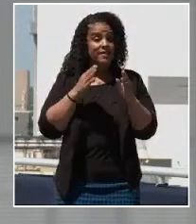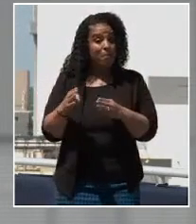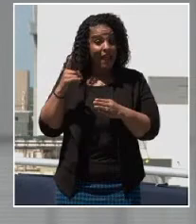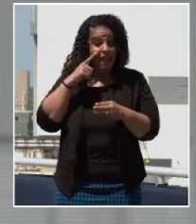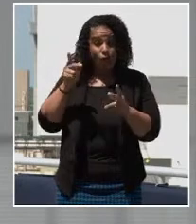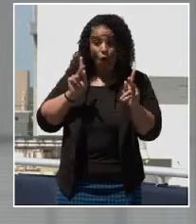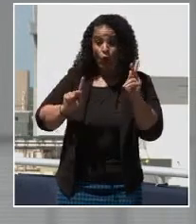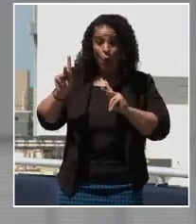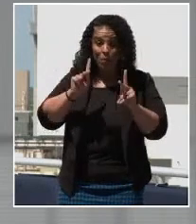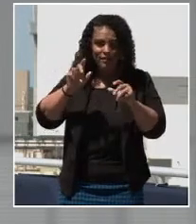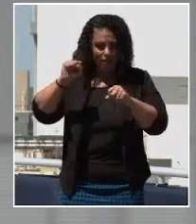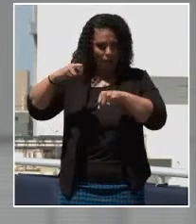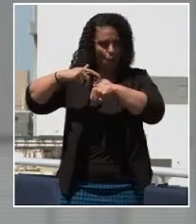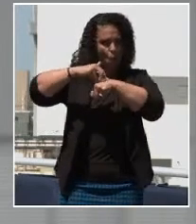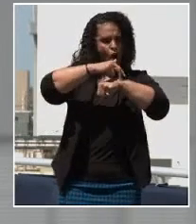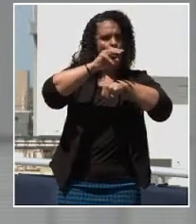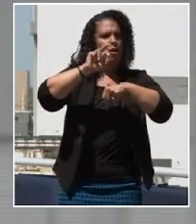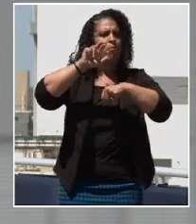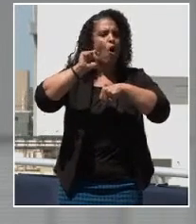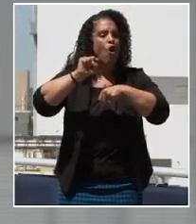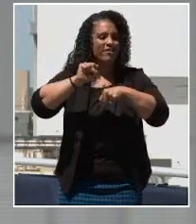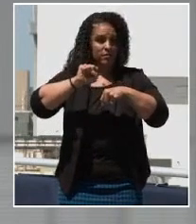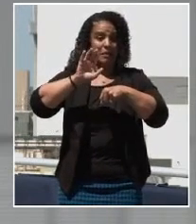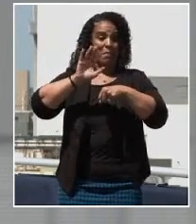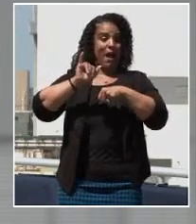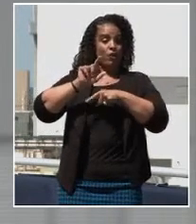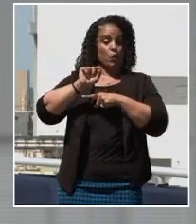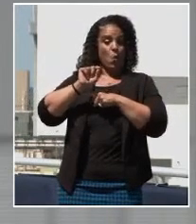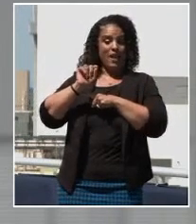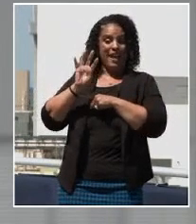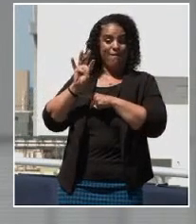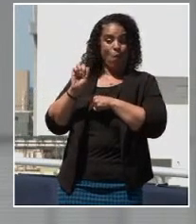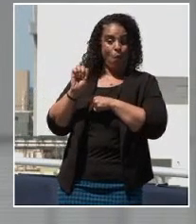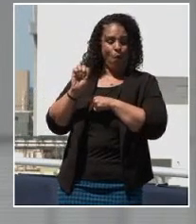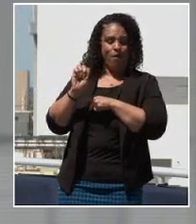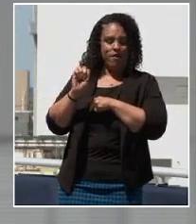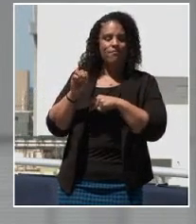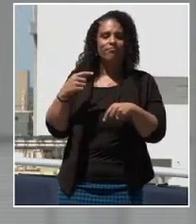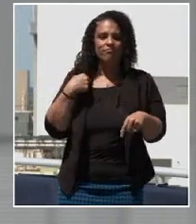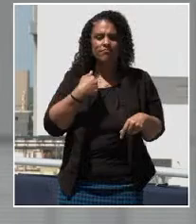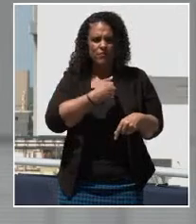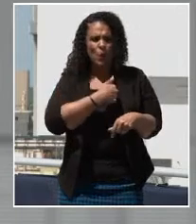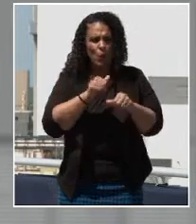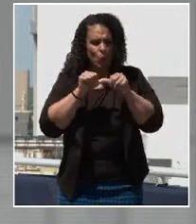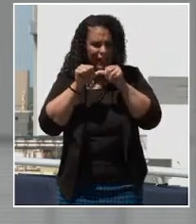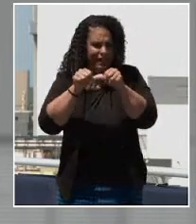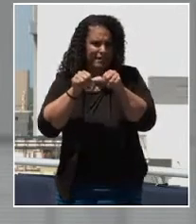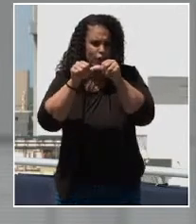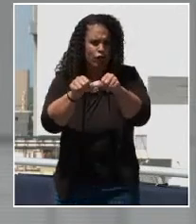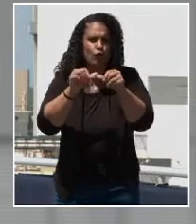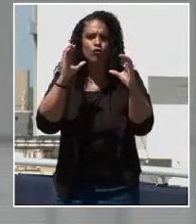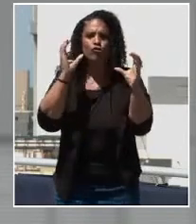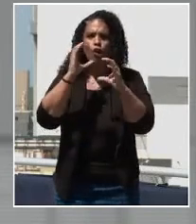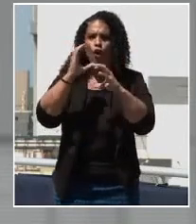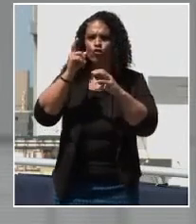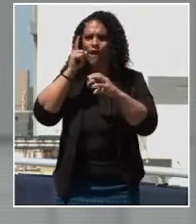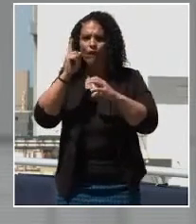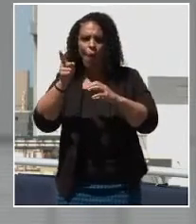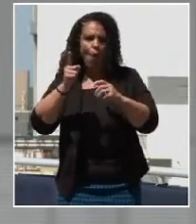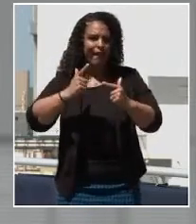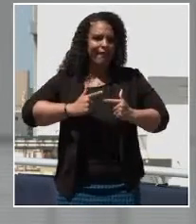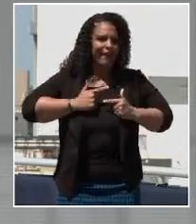humans to walk on Mars by 2040 we continue the search for